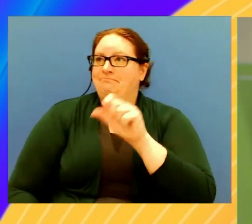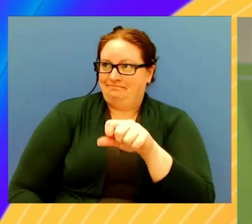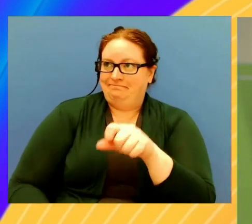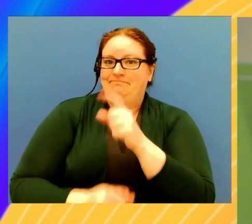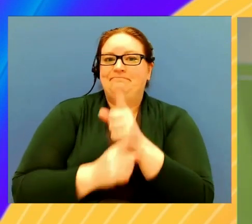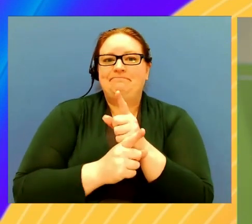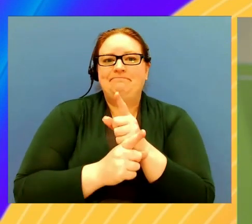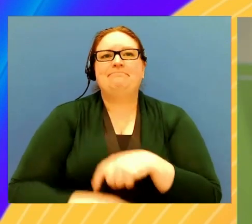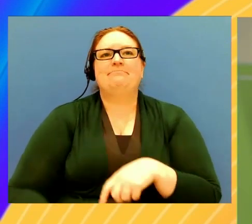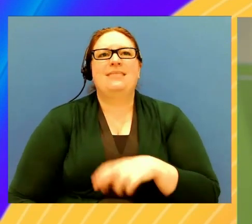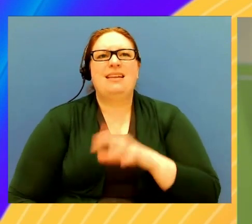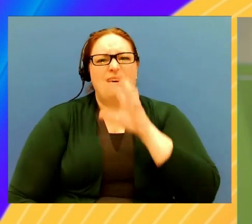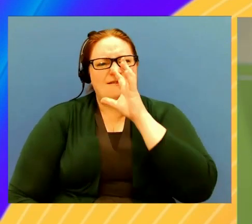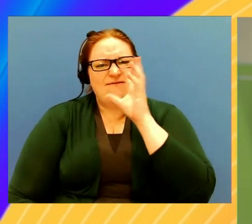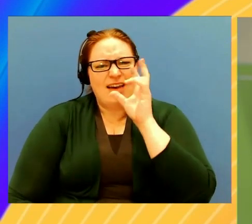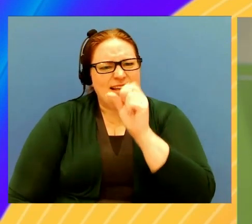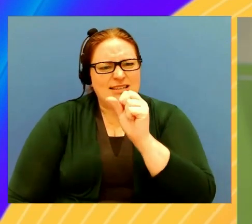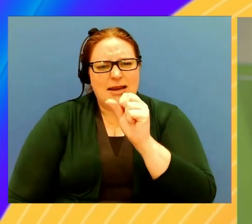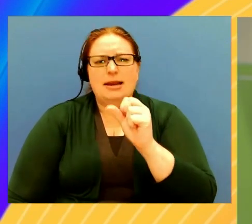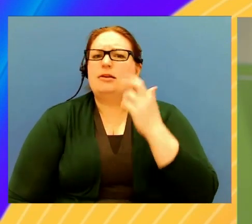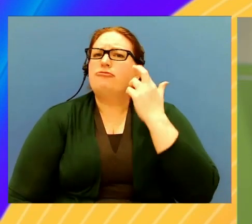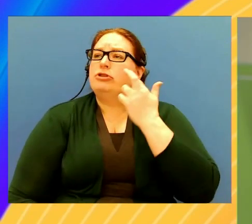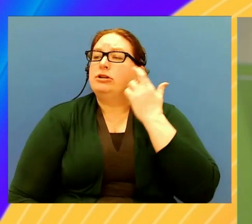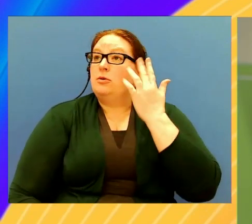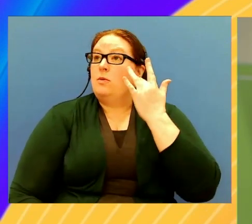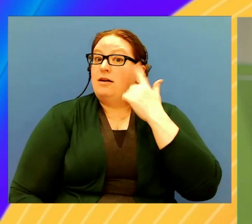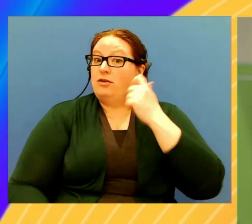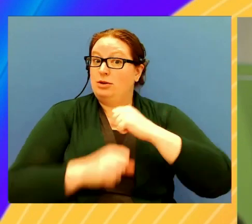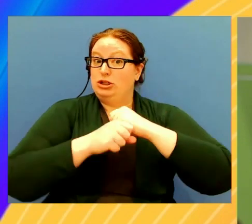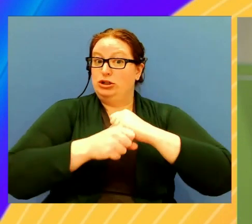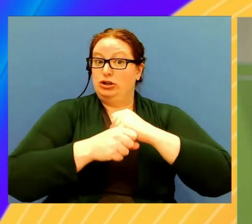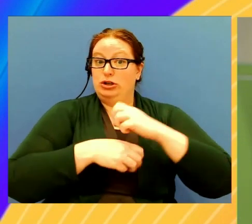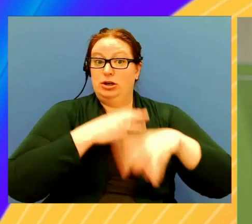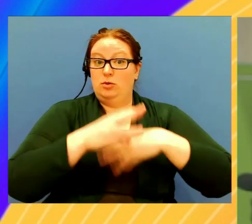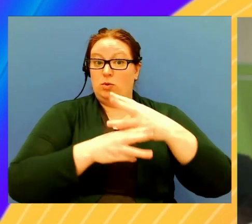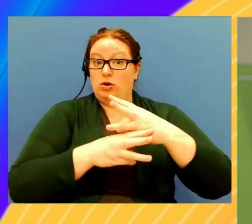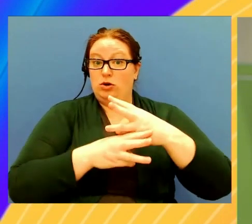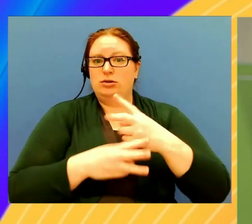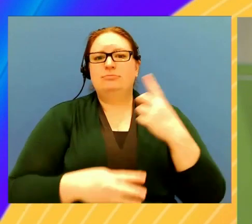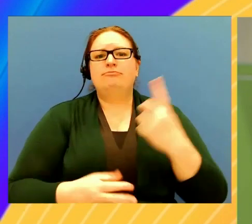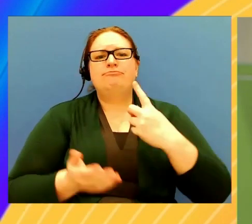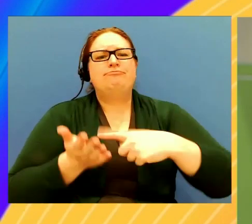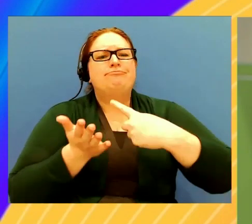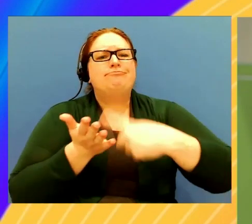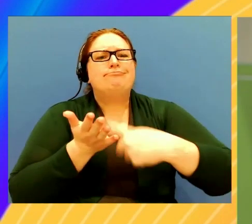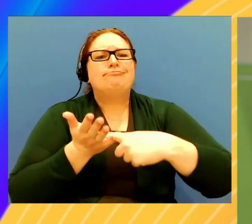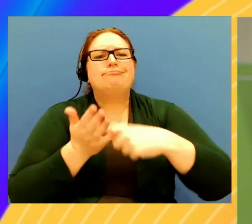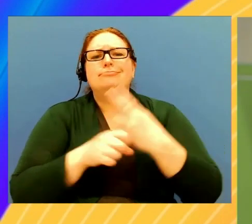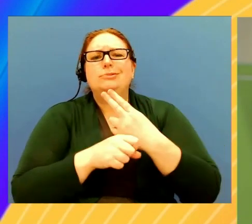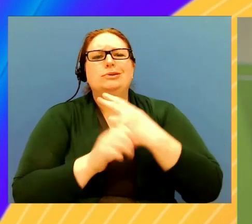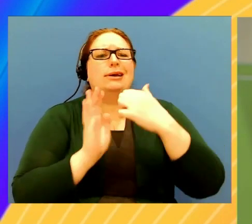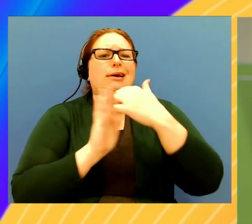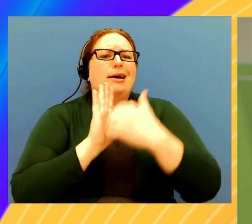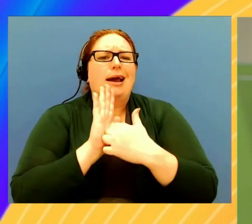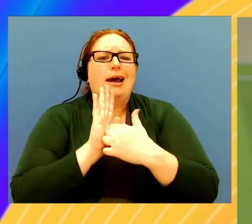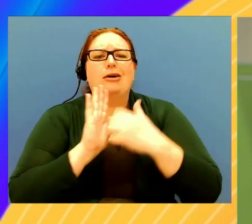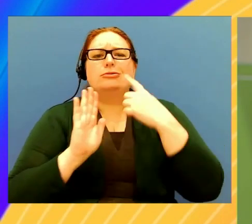fascinating. And the reason why I say this, coming from the security world, we always talk about using accounts for,